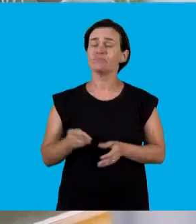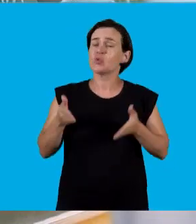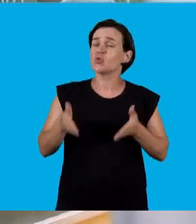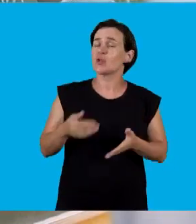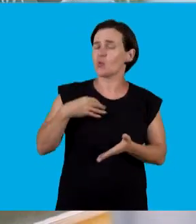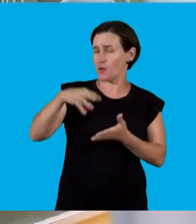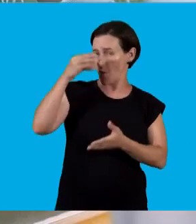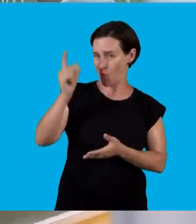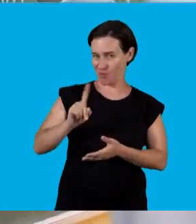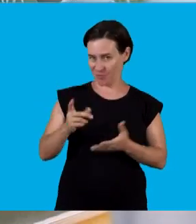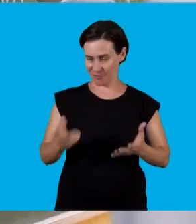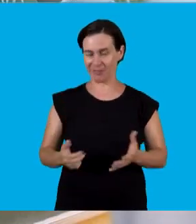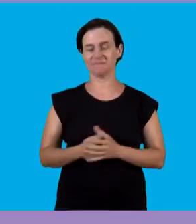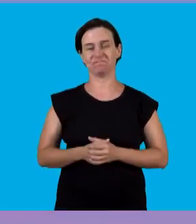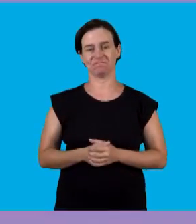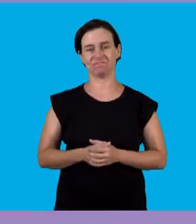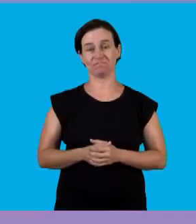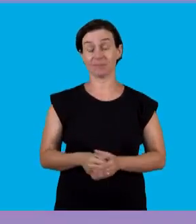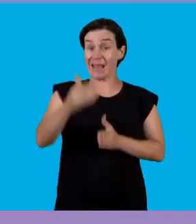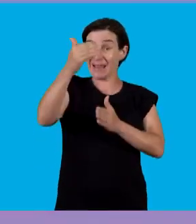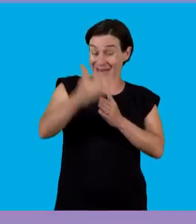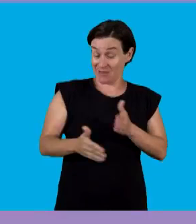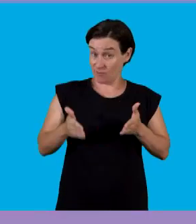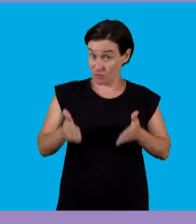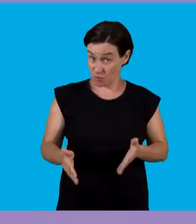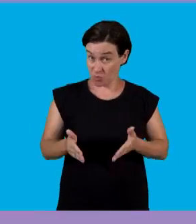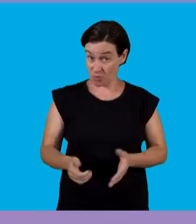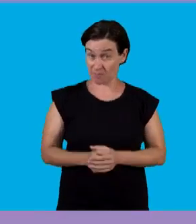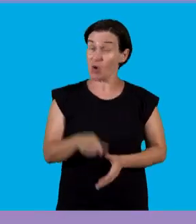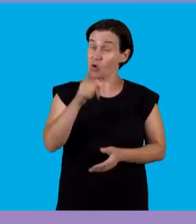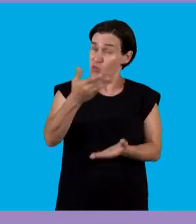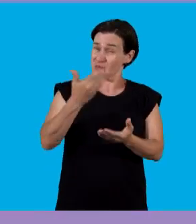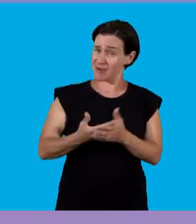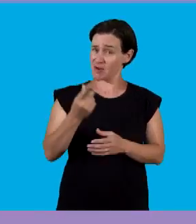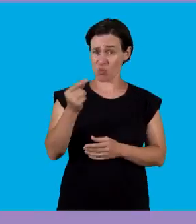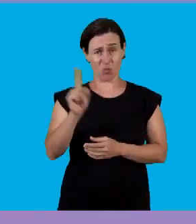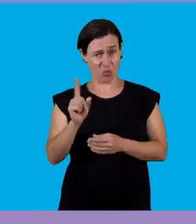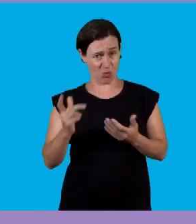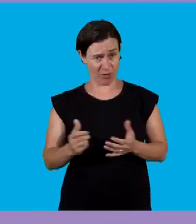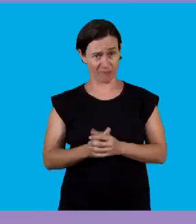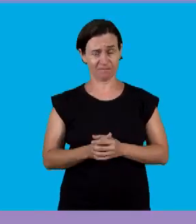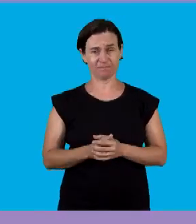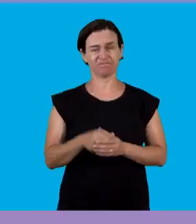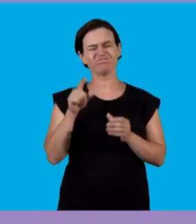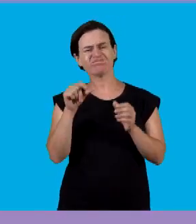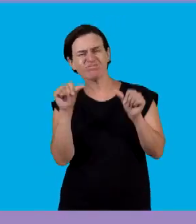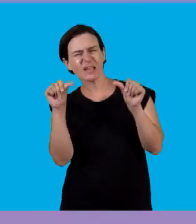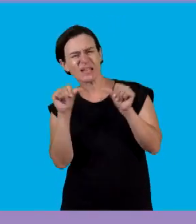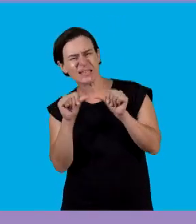what our lesson has for us today. So by the end of this lesson, you should be able